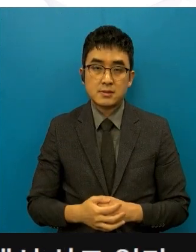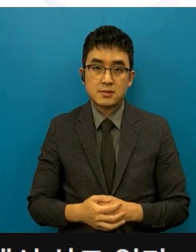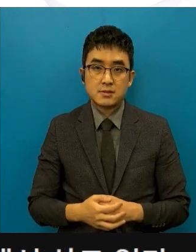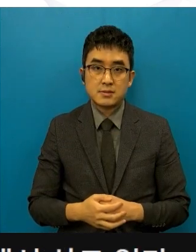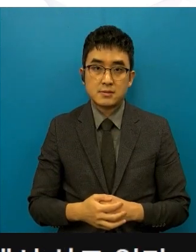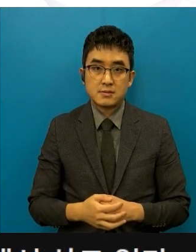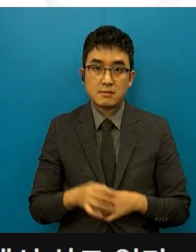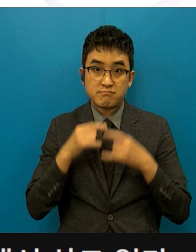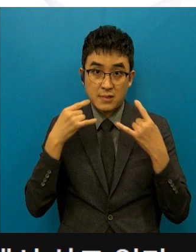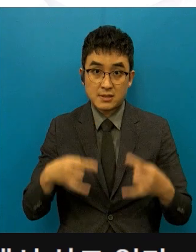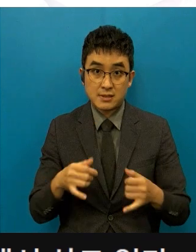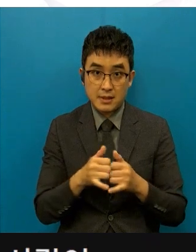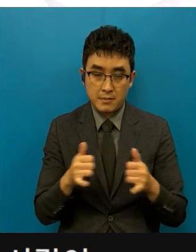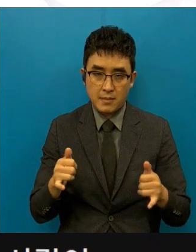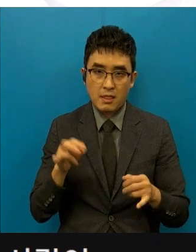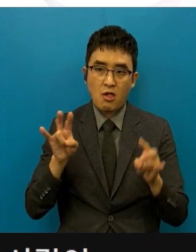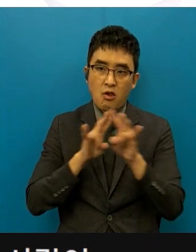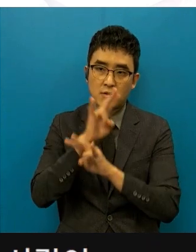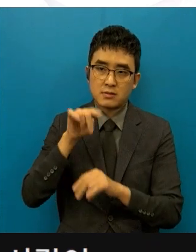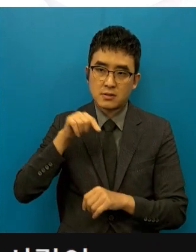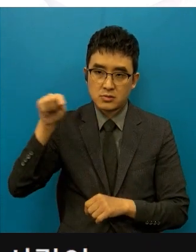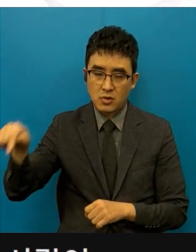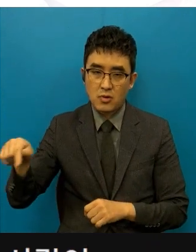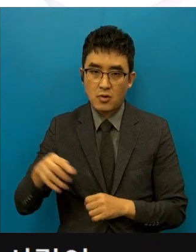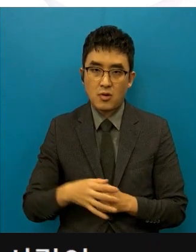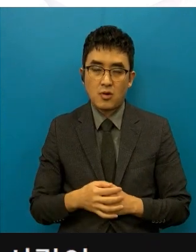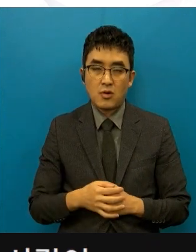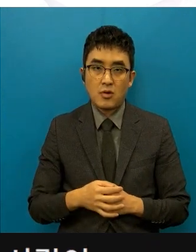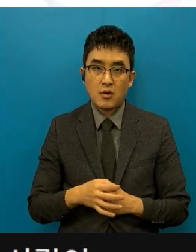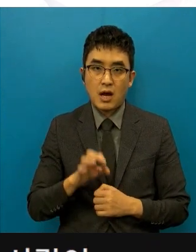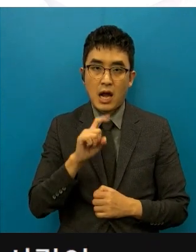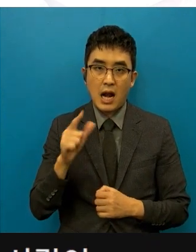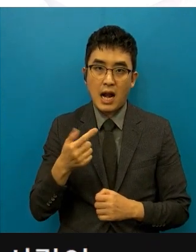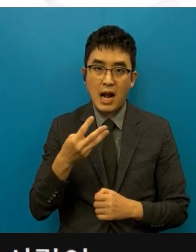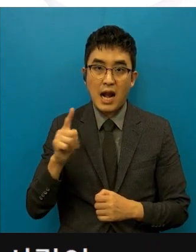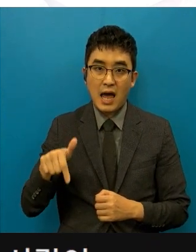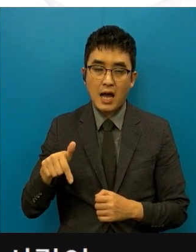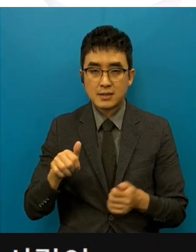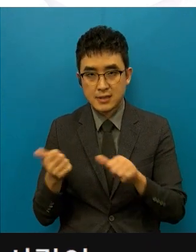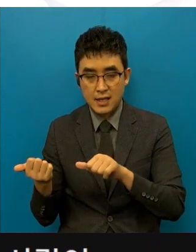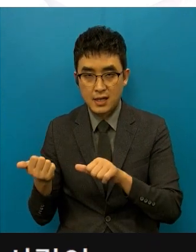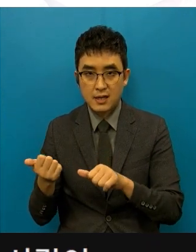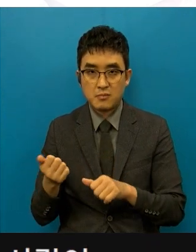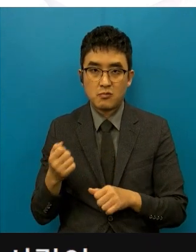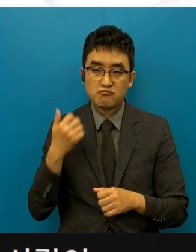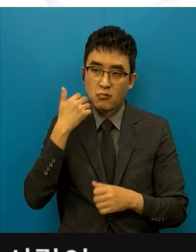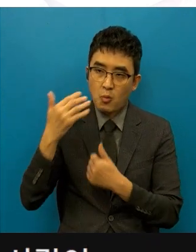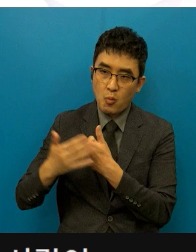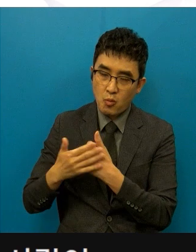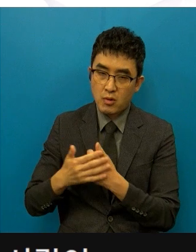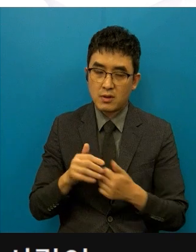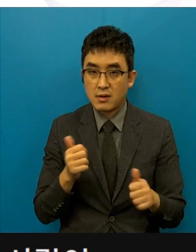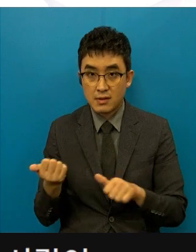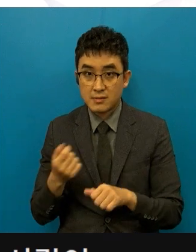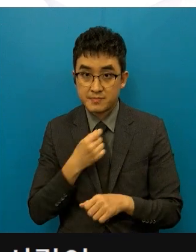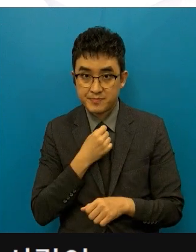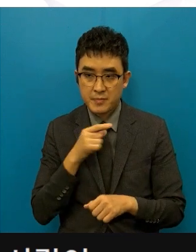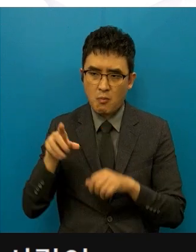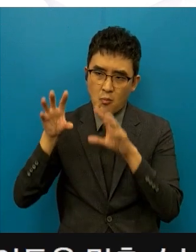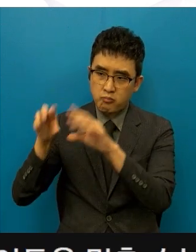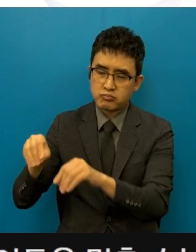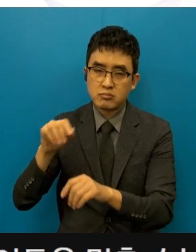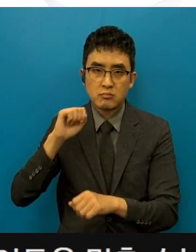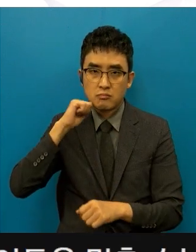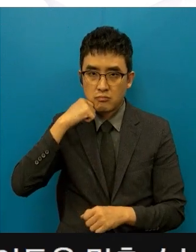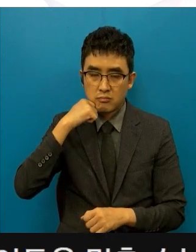euthanasia or assisted suicide, and no one can stop them. It is within their own right. However,